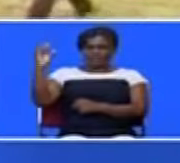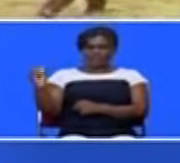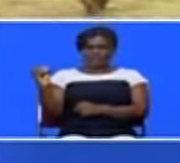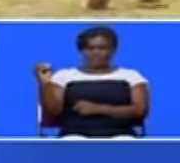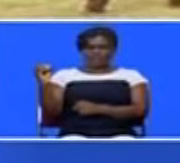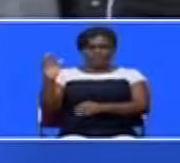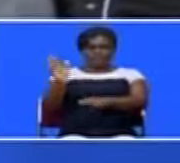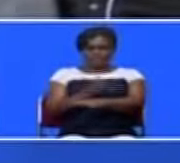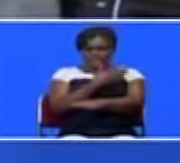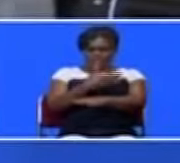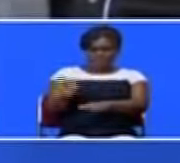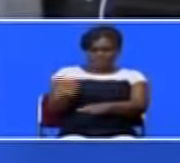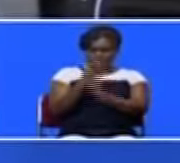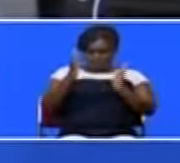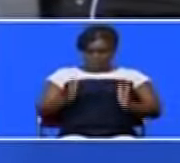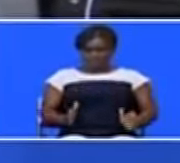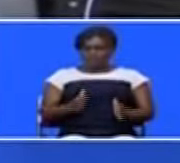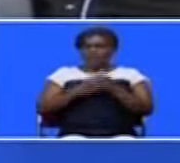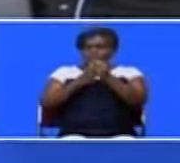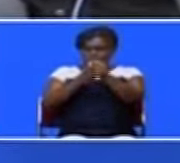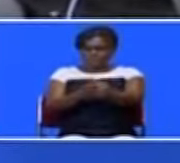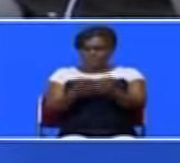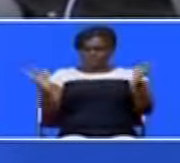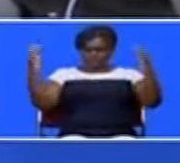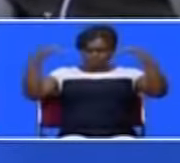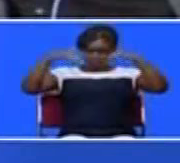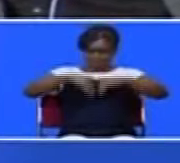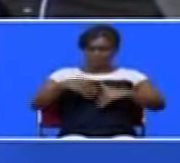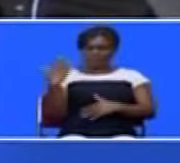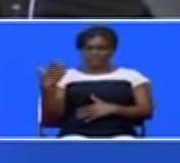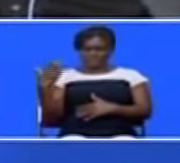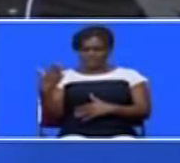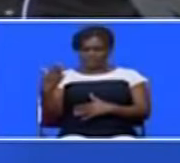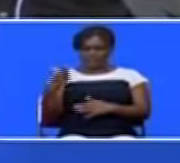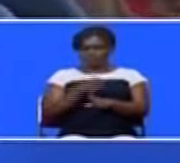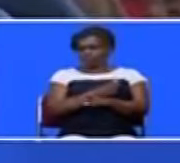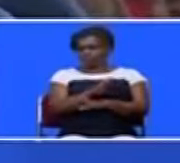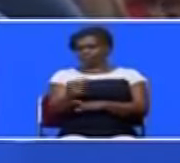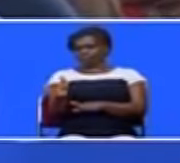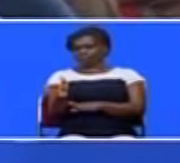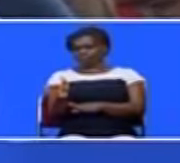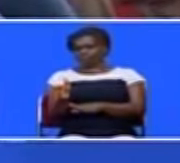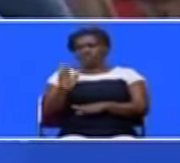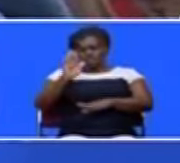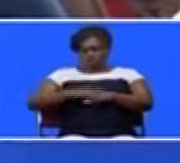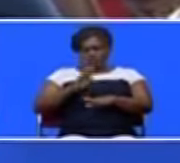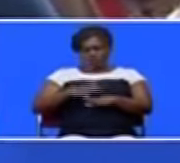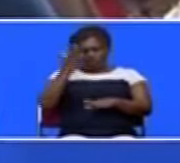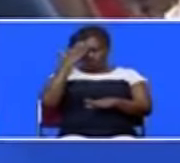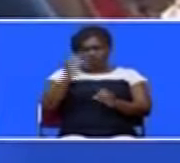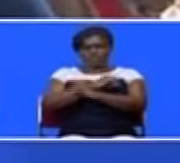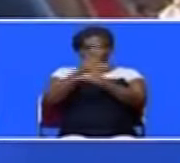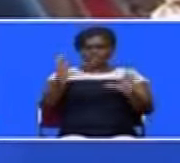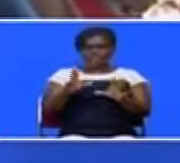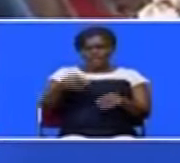Matthews' singing career. And where the leaders were gathered, things took on a now all too familiar tone.